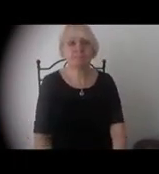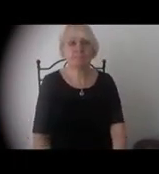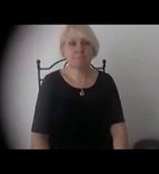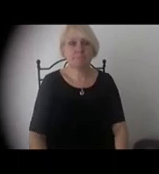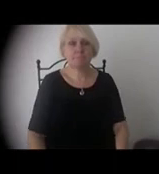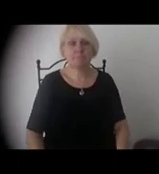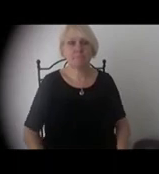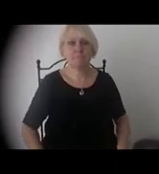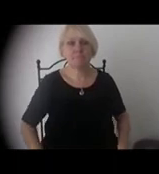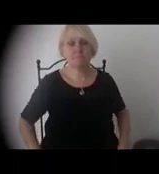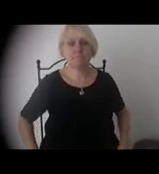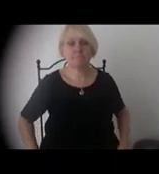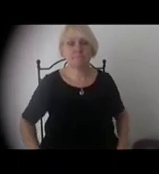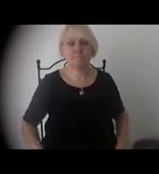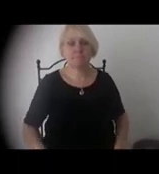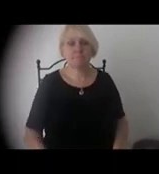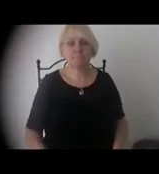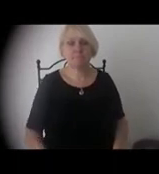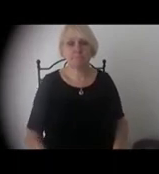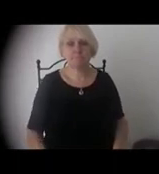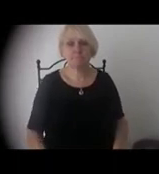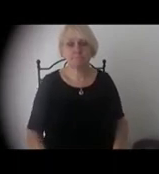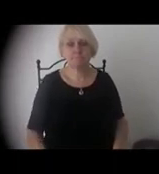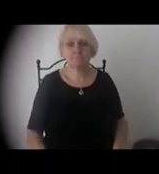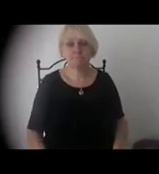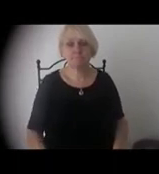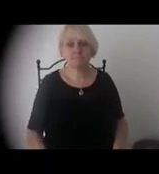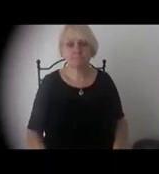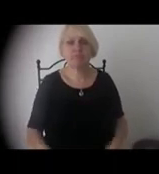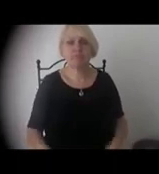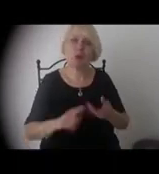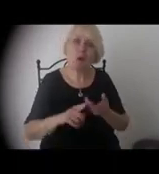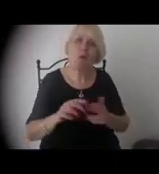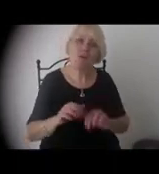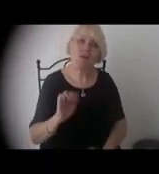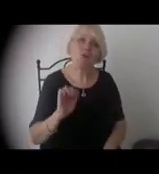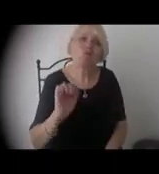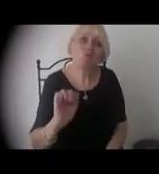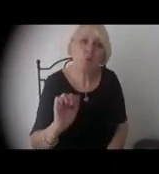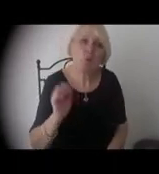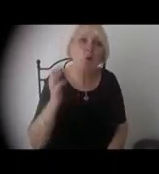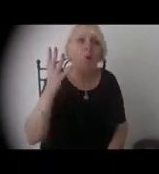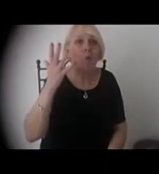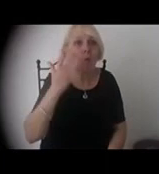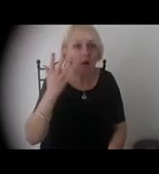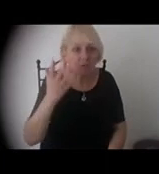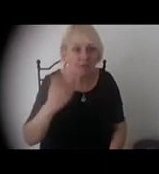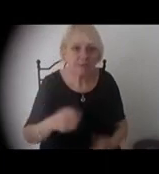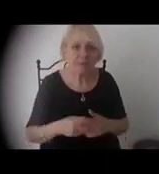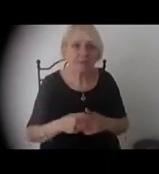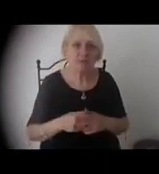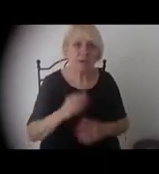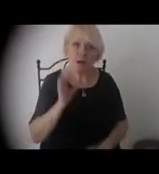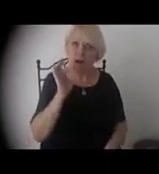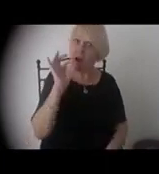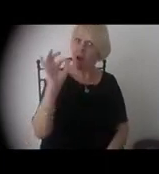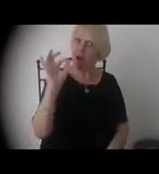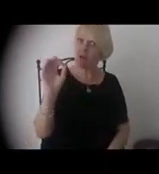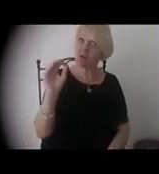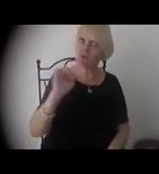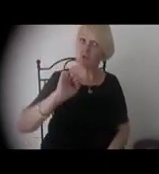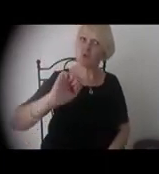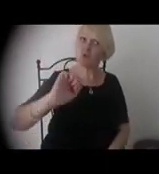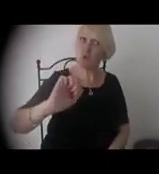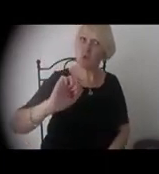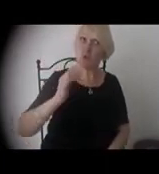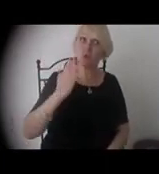And I think maybe schools are not always able to tell every parent. So if you're worried, go to the school and ask them directly yourself, I think.